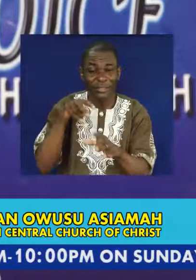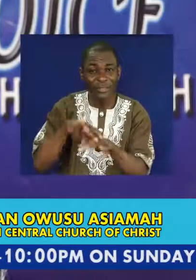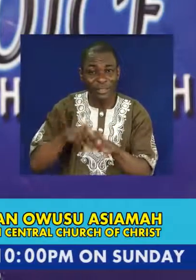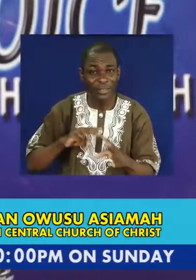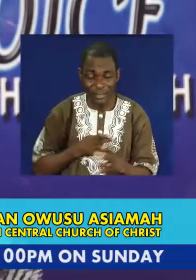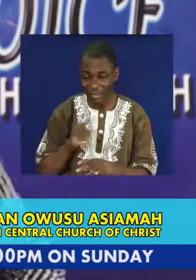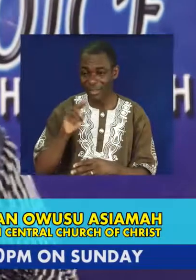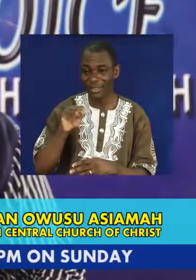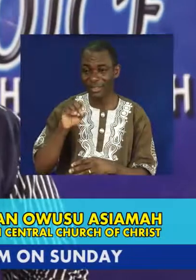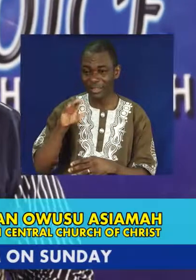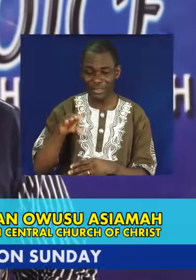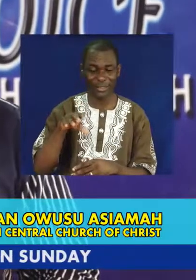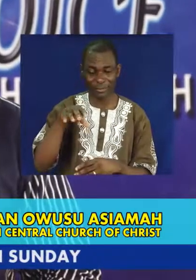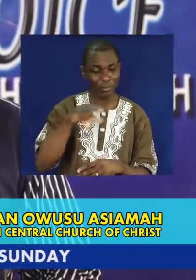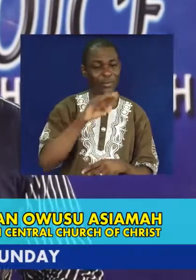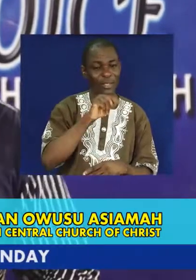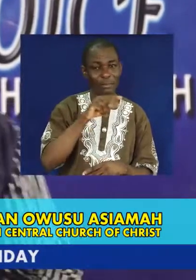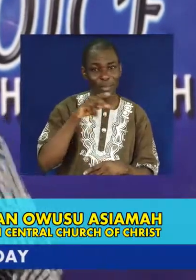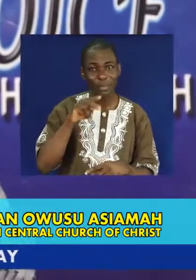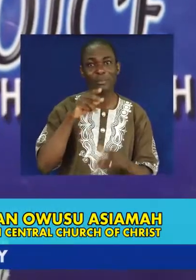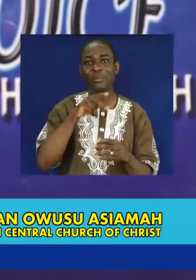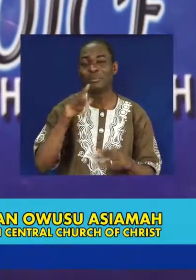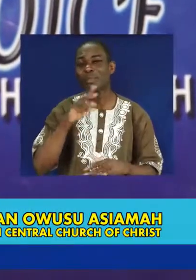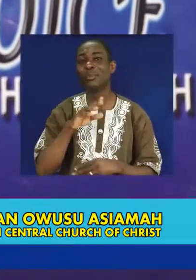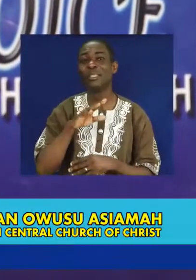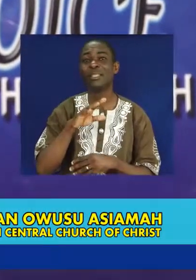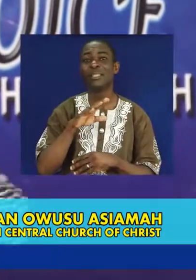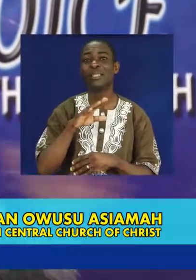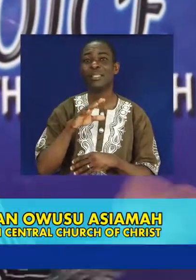ne dadwen atwa ye ho ahia Adam apreto